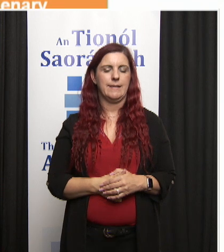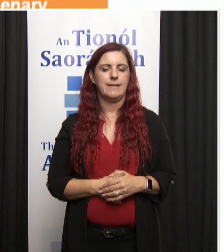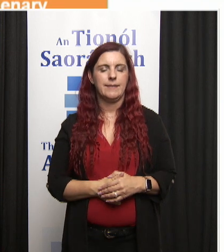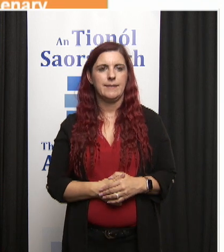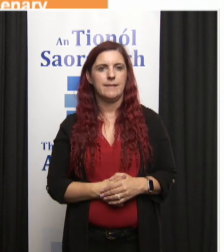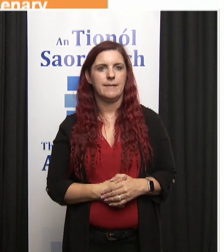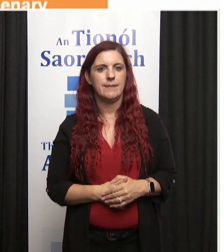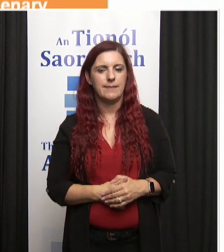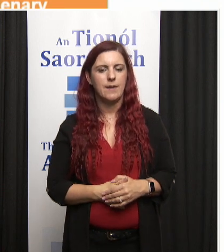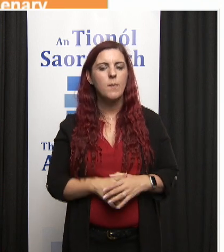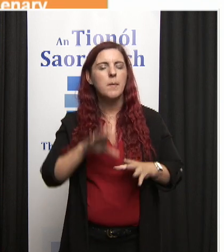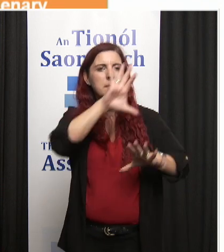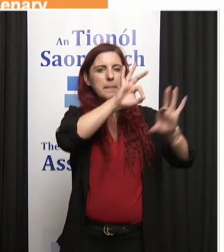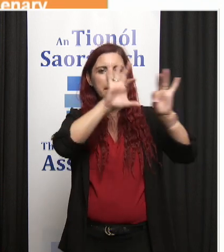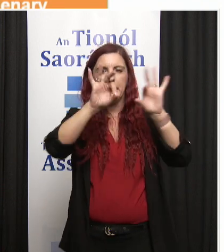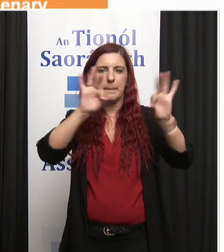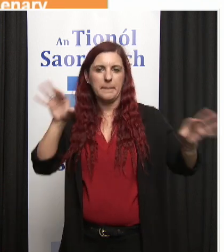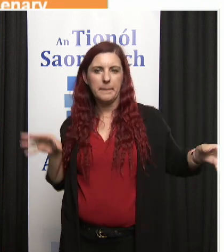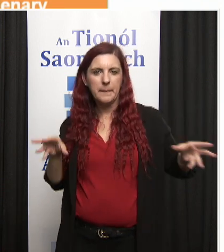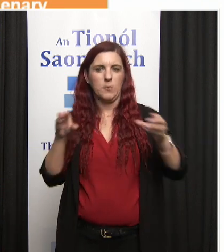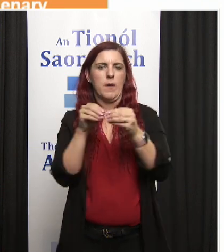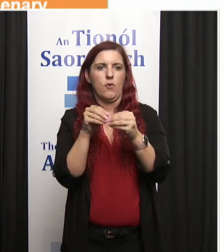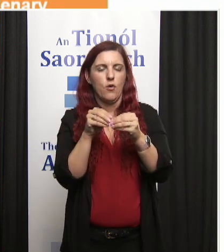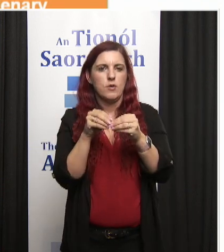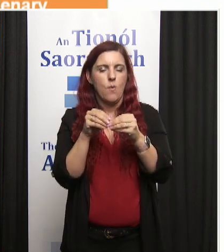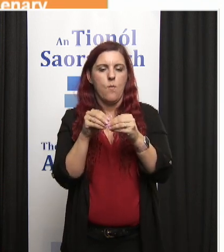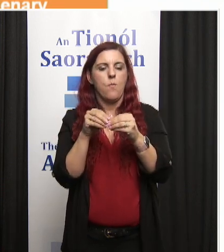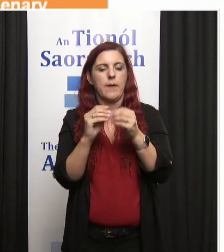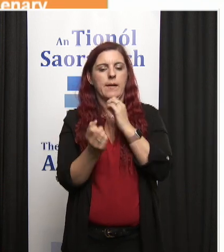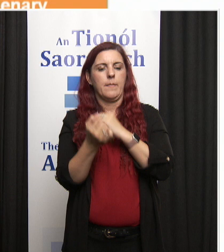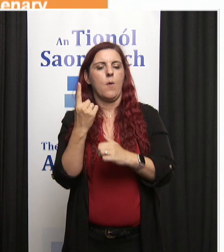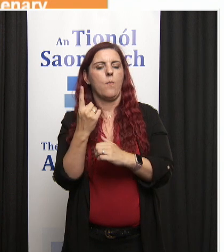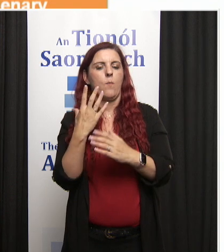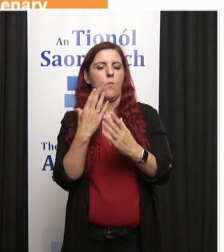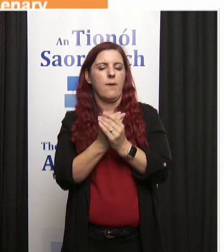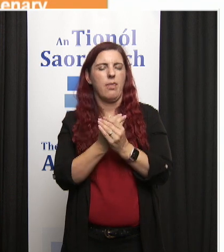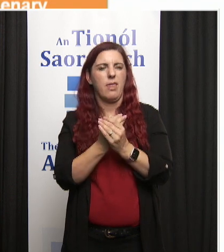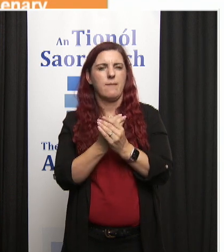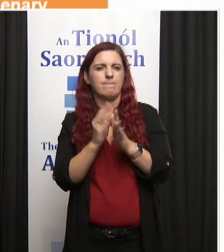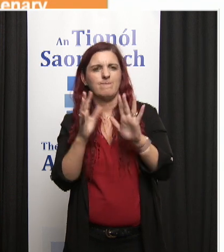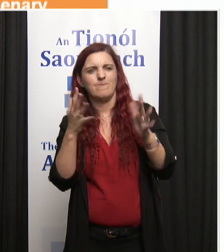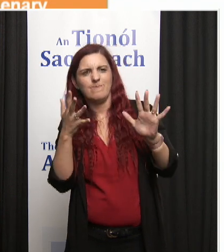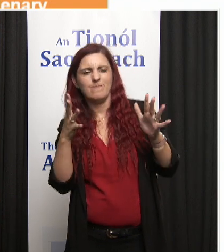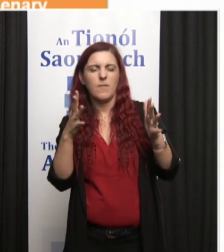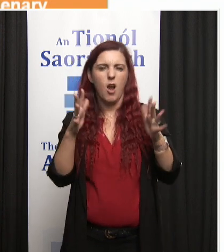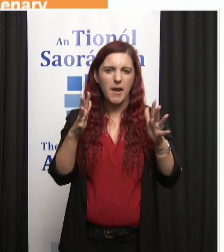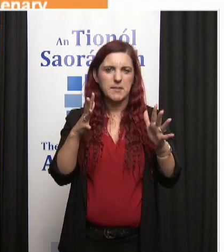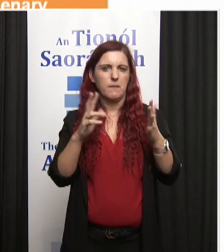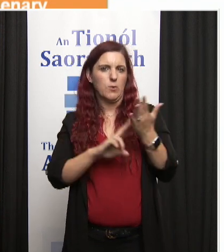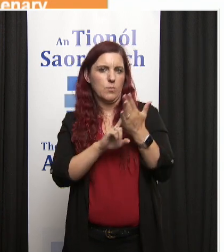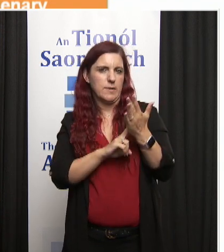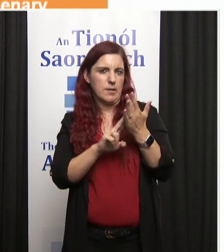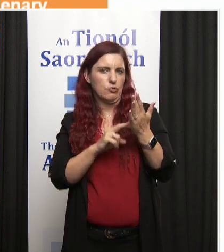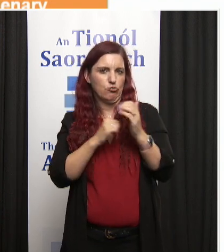But we did take bits and pieces out of them. So we came up with a variation of